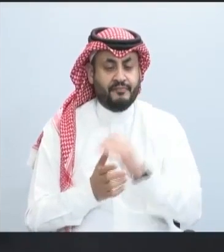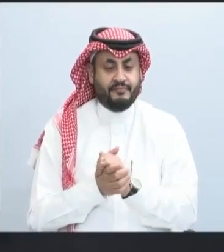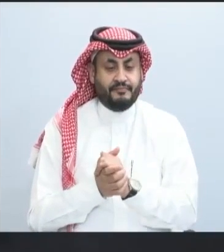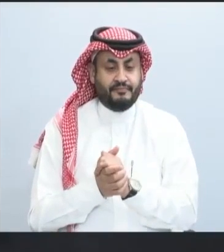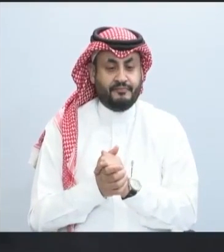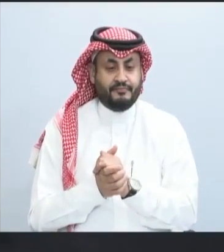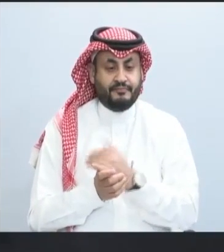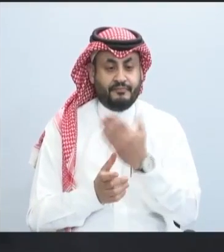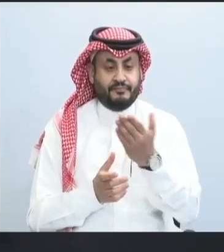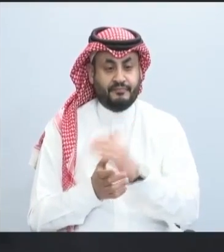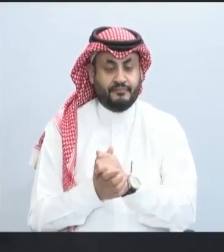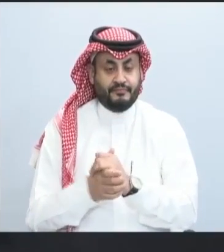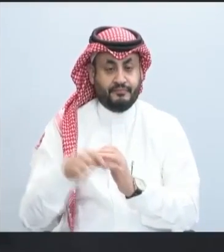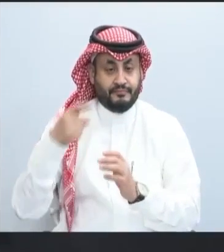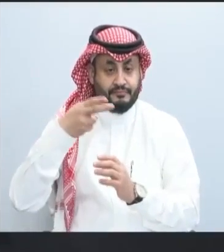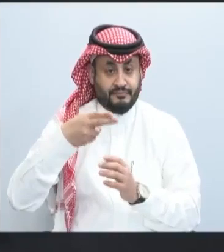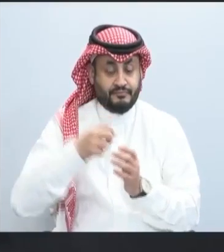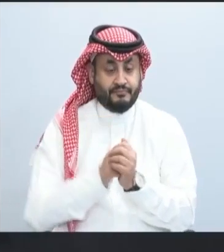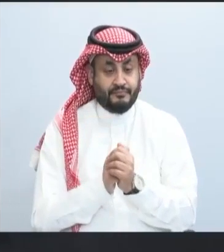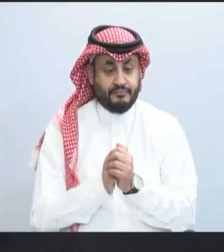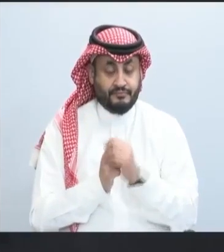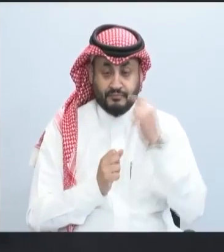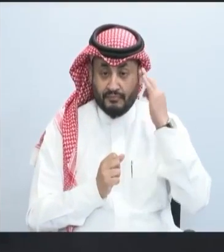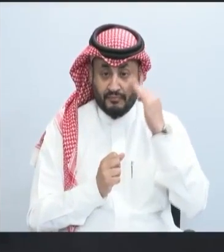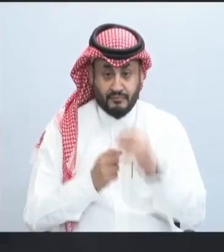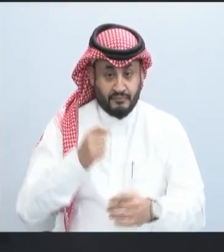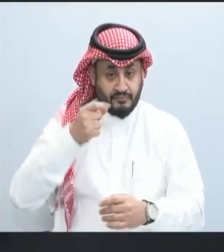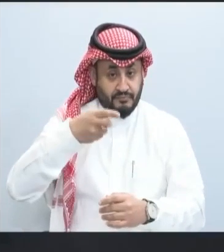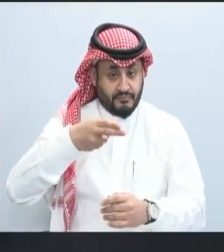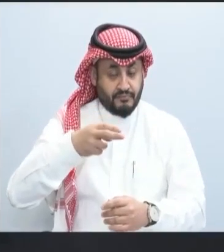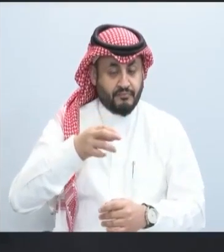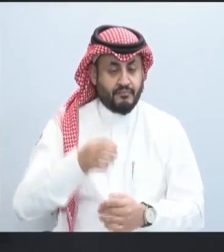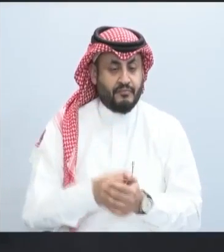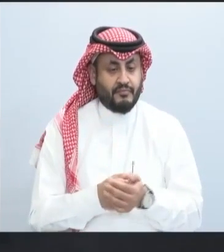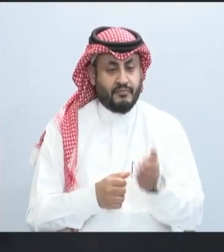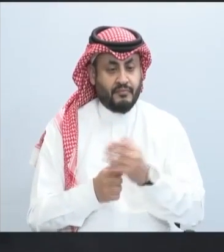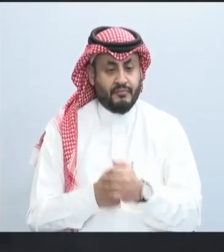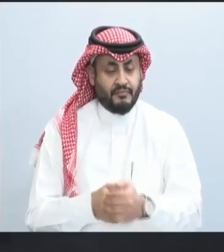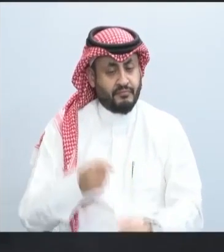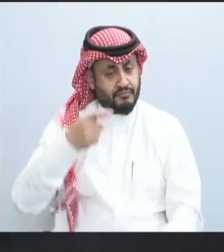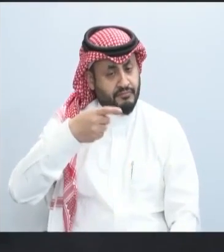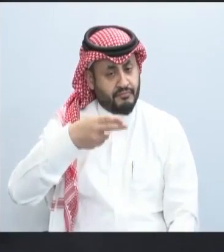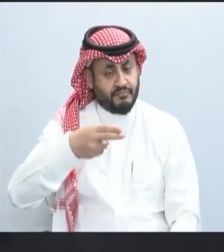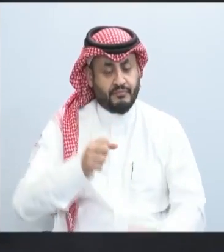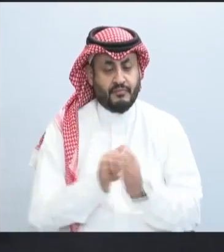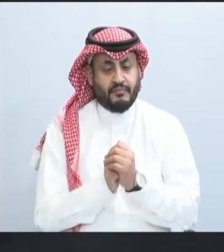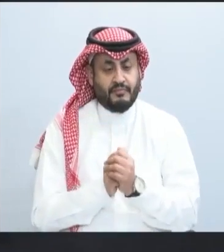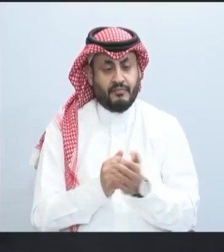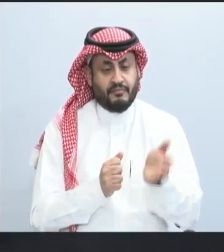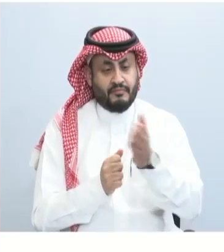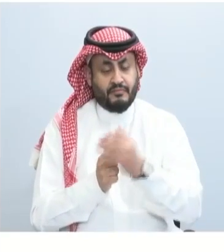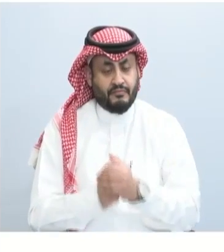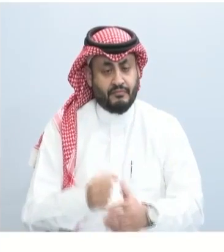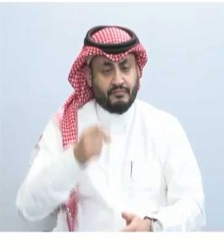Words like enough and the sounds of GH and laugh